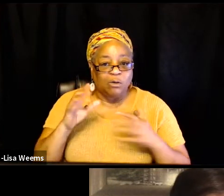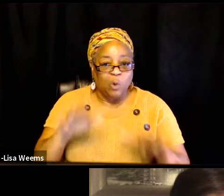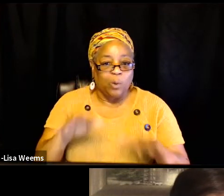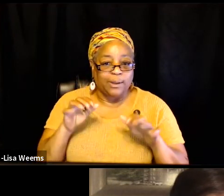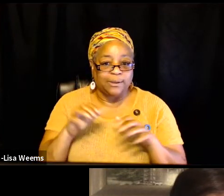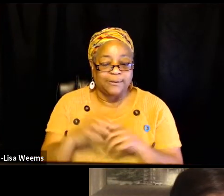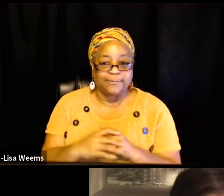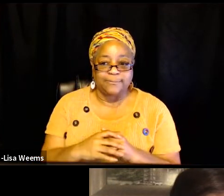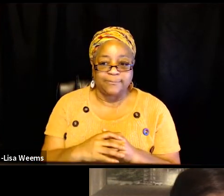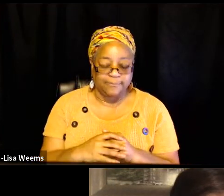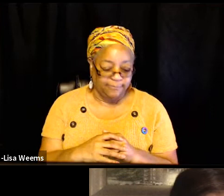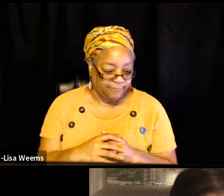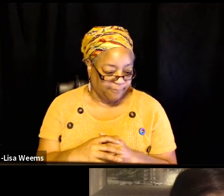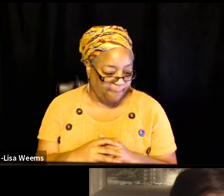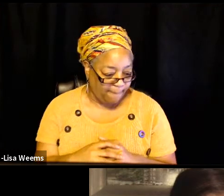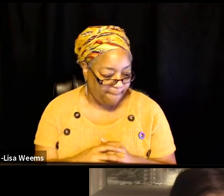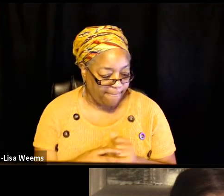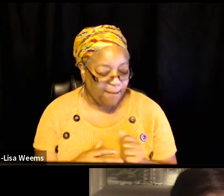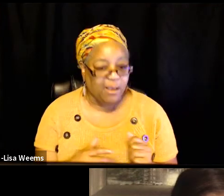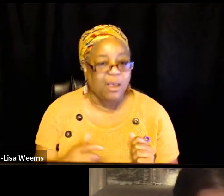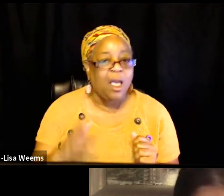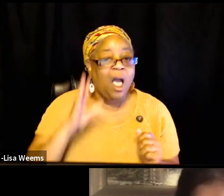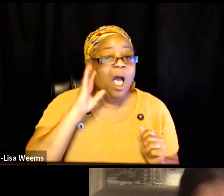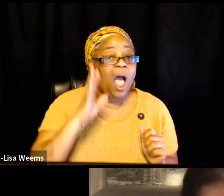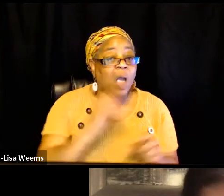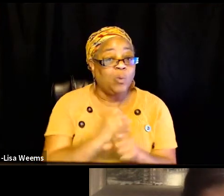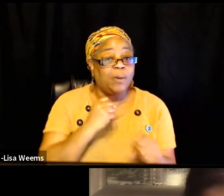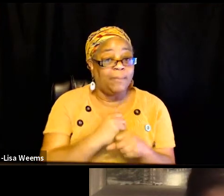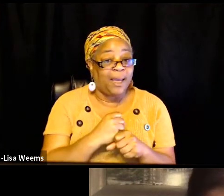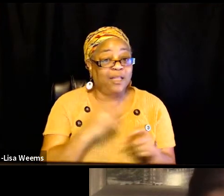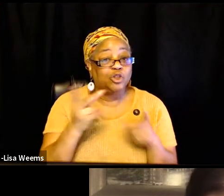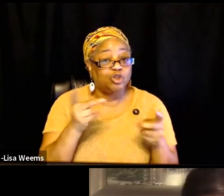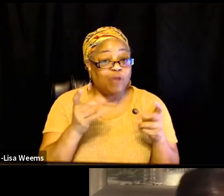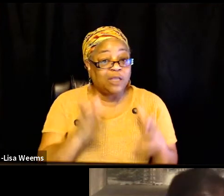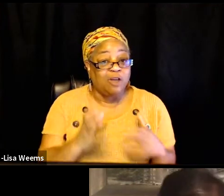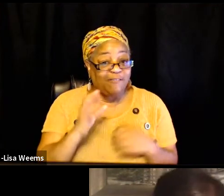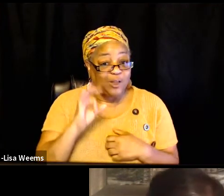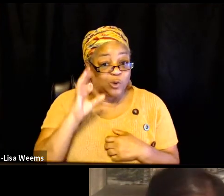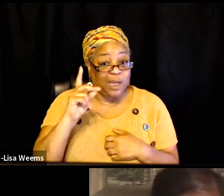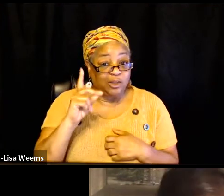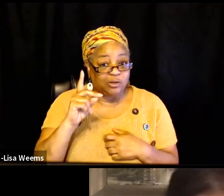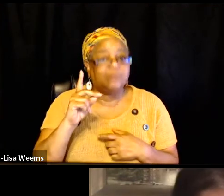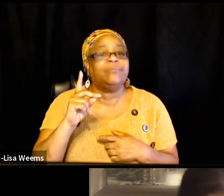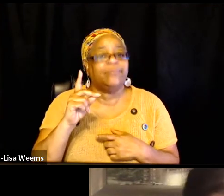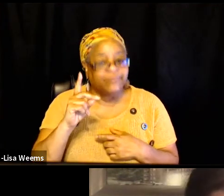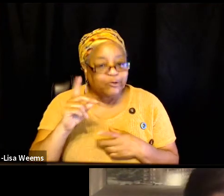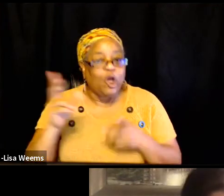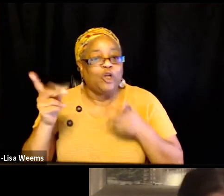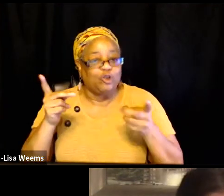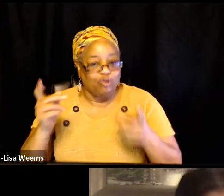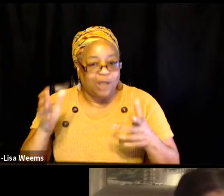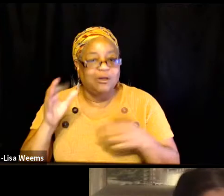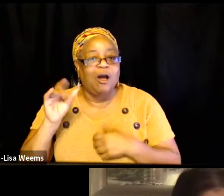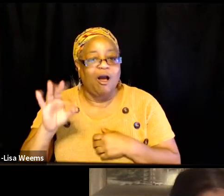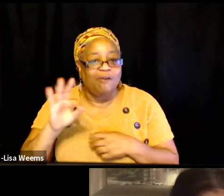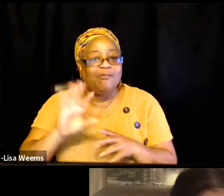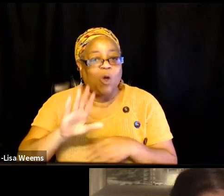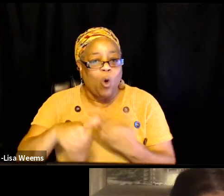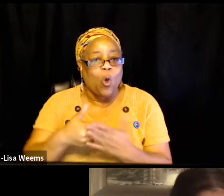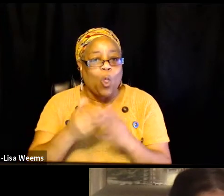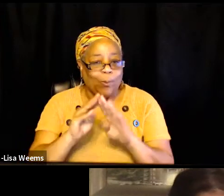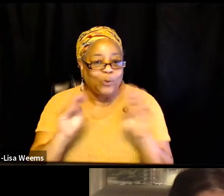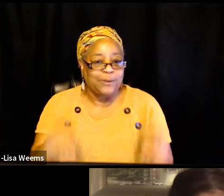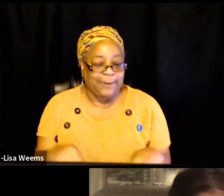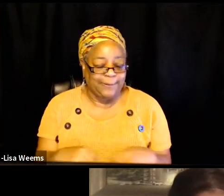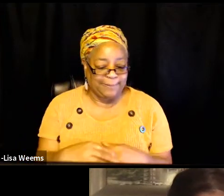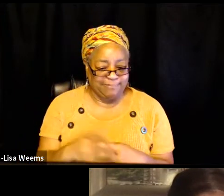I would make the director of education the director of the museum, period. And in fact, you know, what's interesting